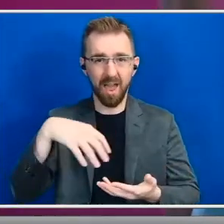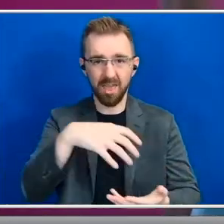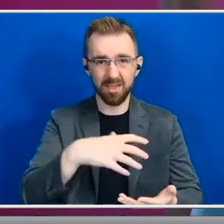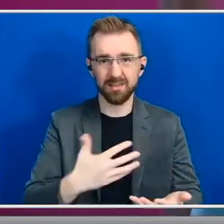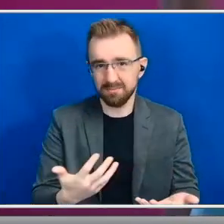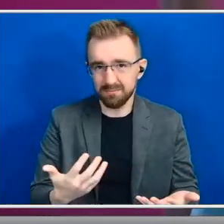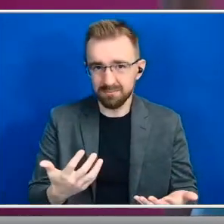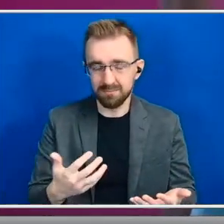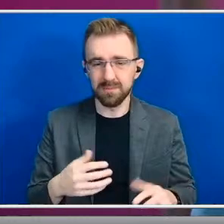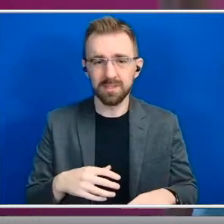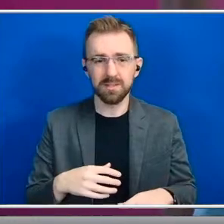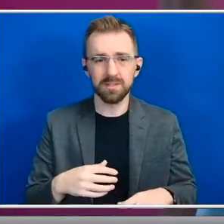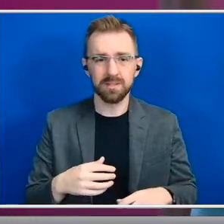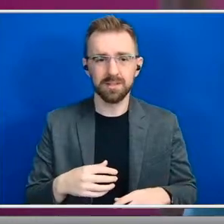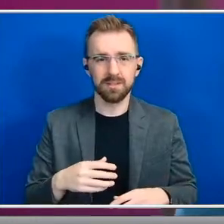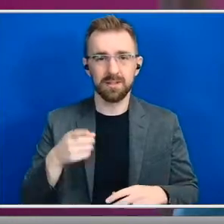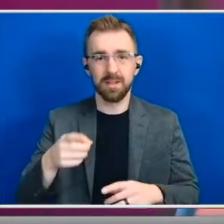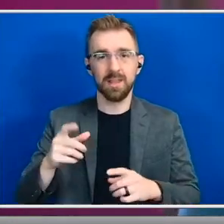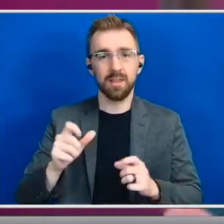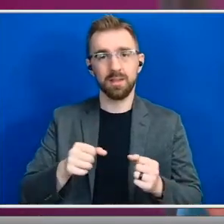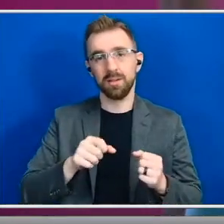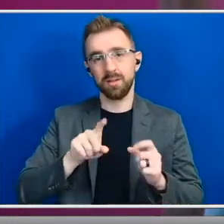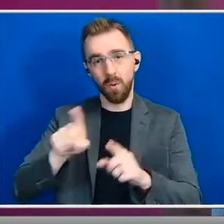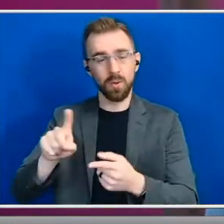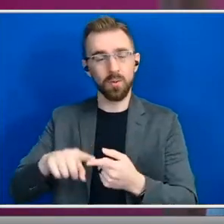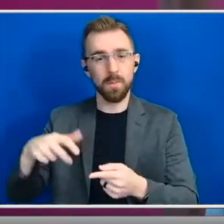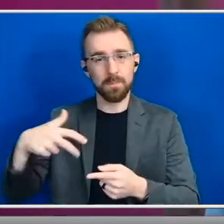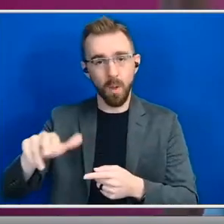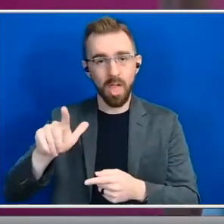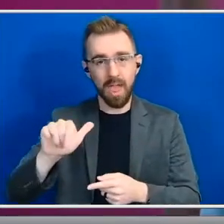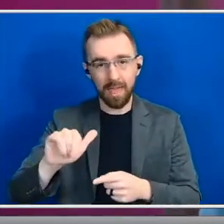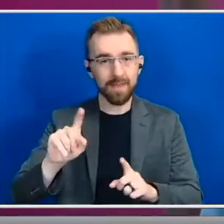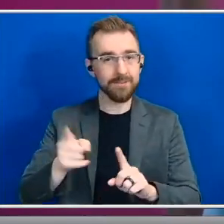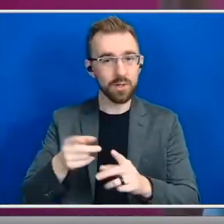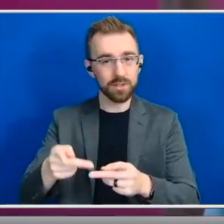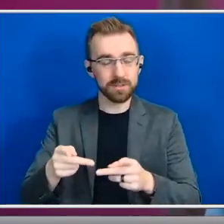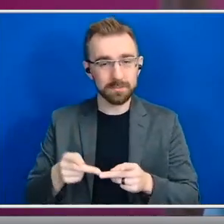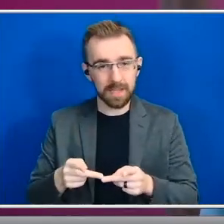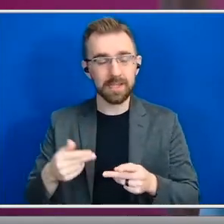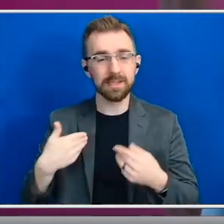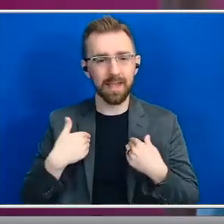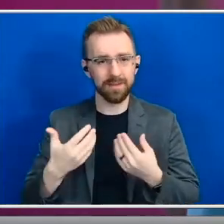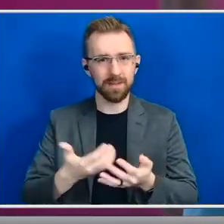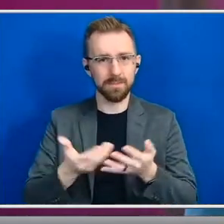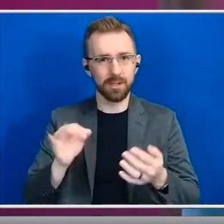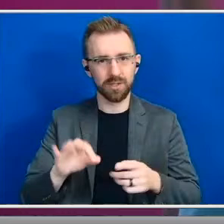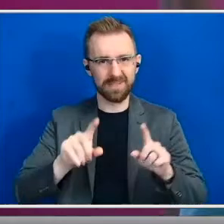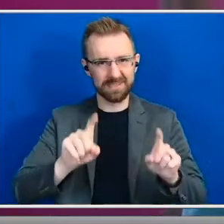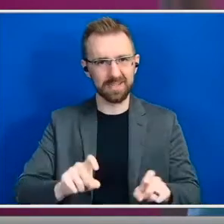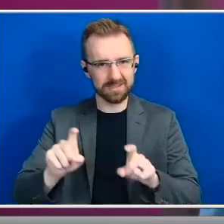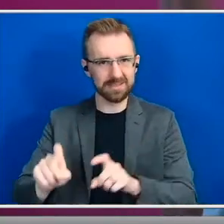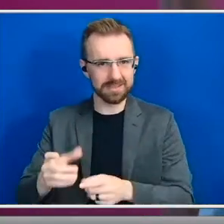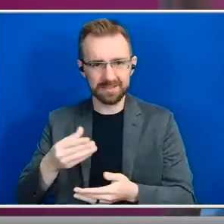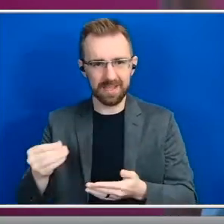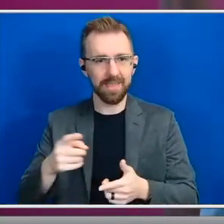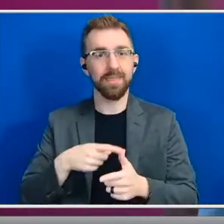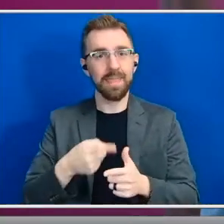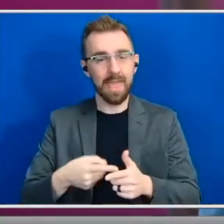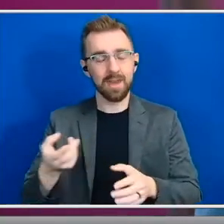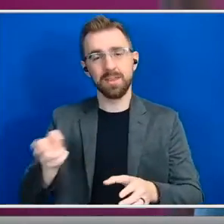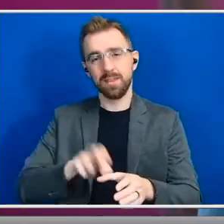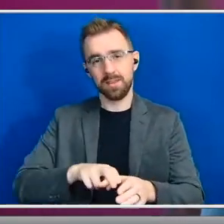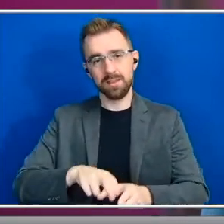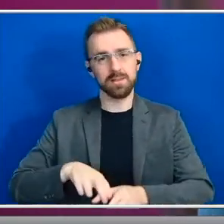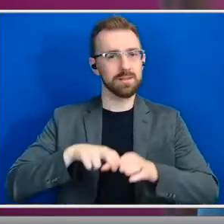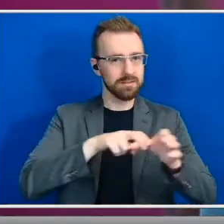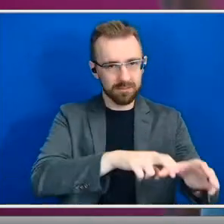of the bowling alley and being at the first place and having a bunch of tests and then getting another ambulance ride. It was in